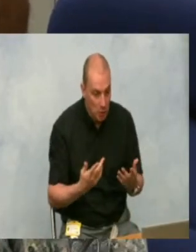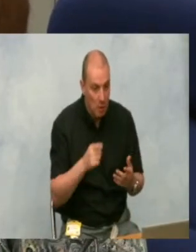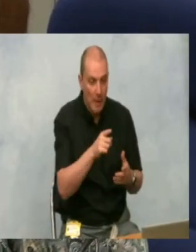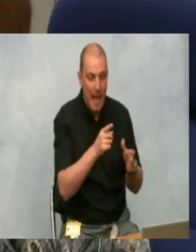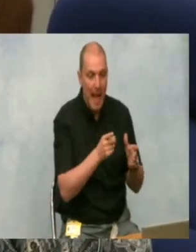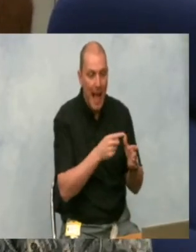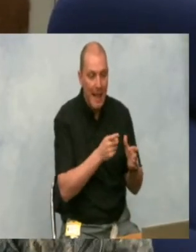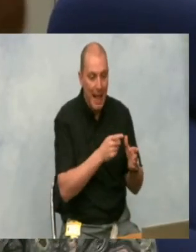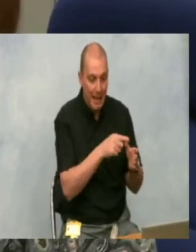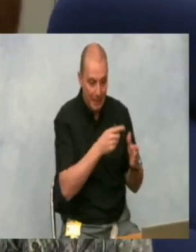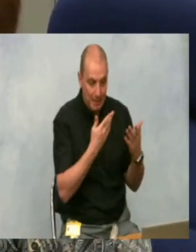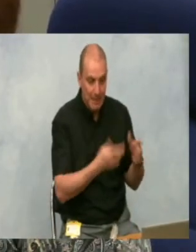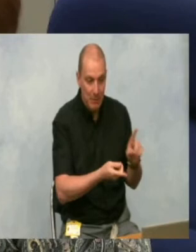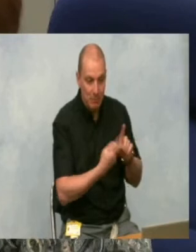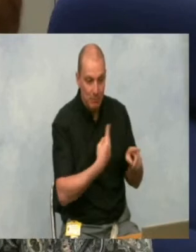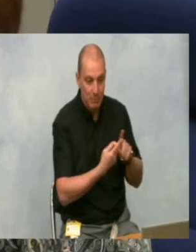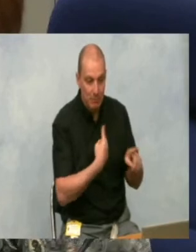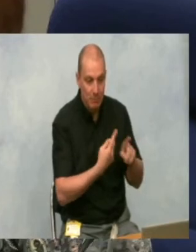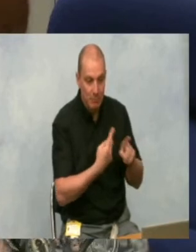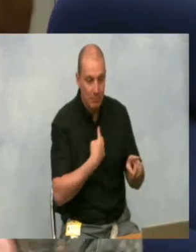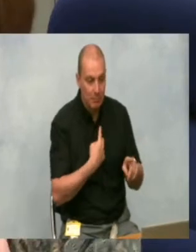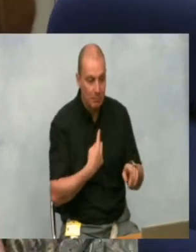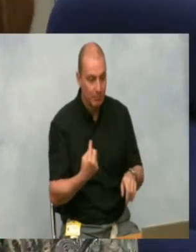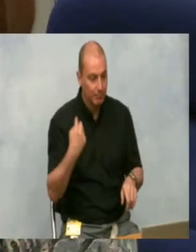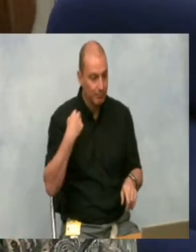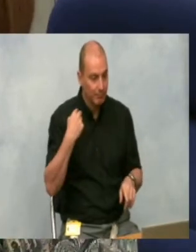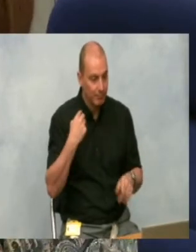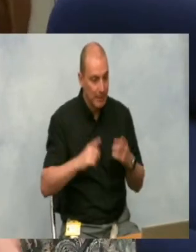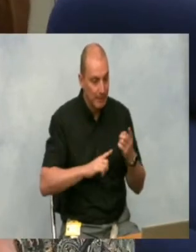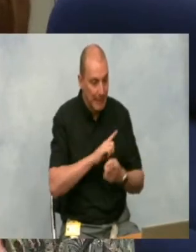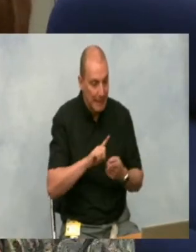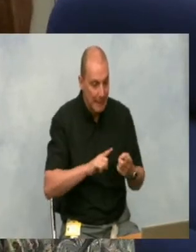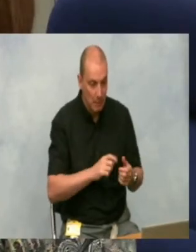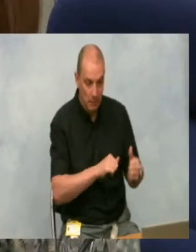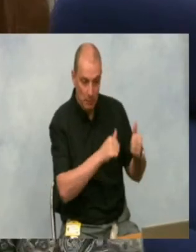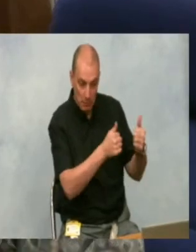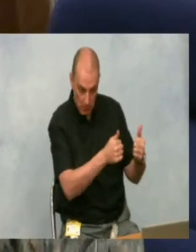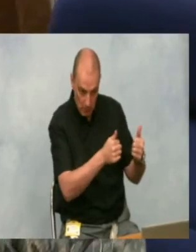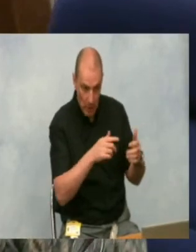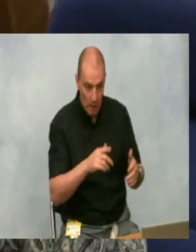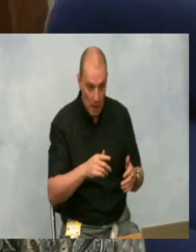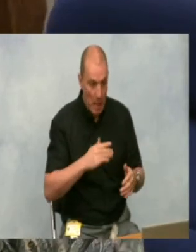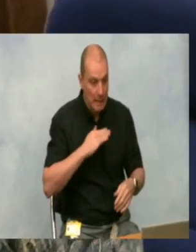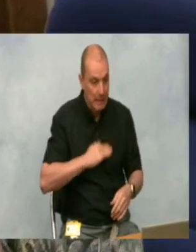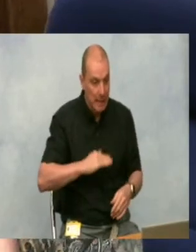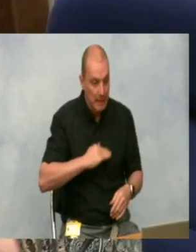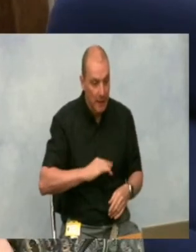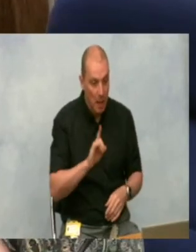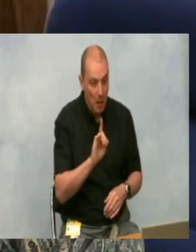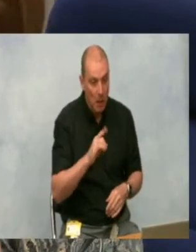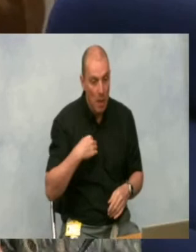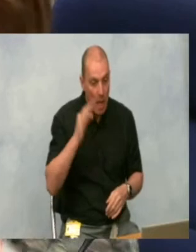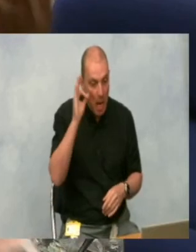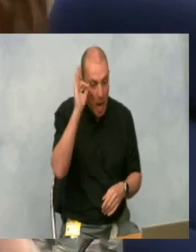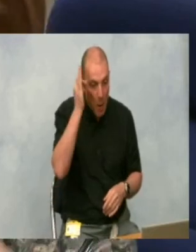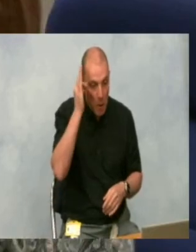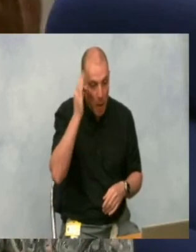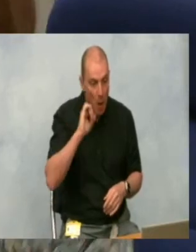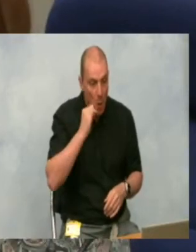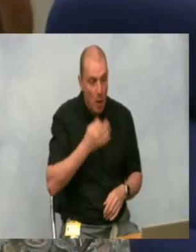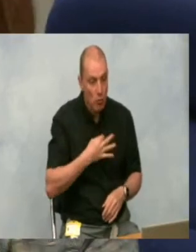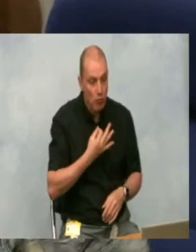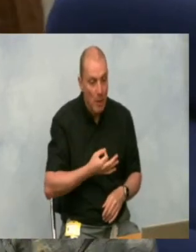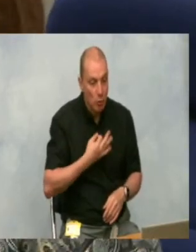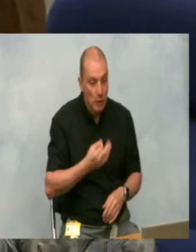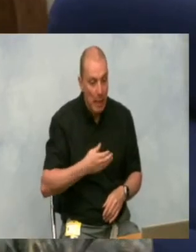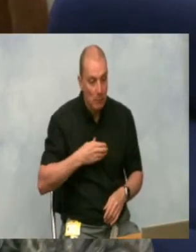answered at our meeting the other day. And I'm glad to note as well that the council will have someone on site, a sort of project